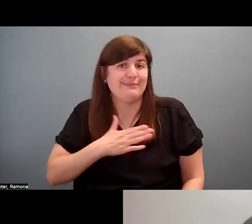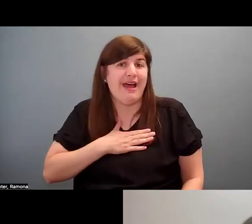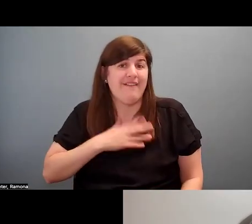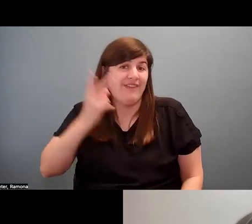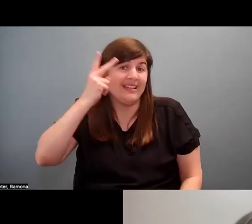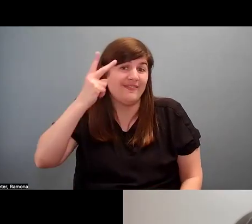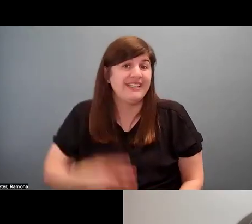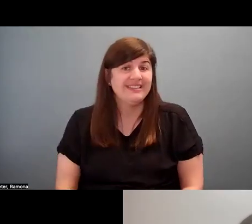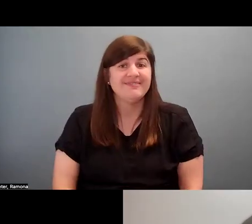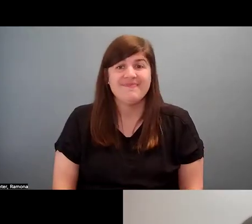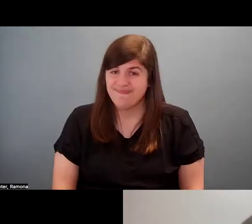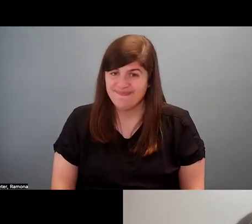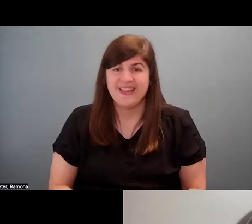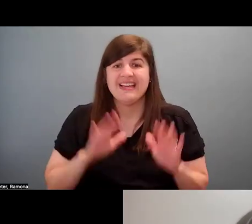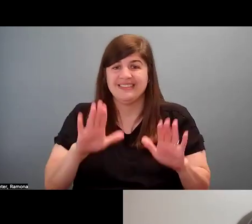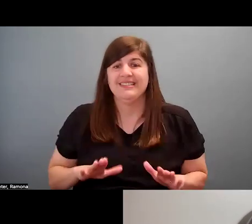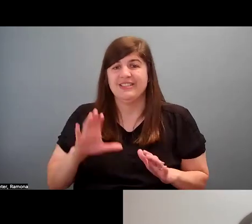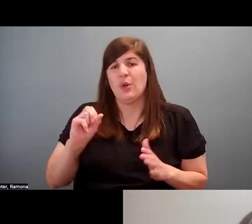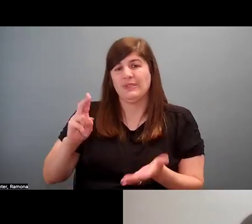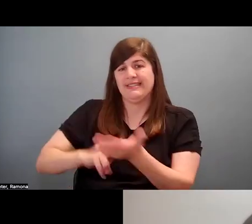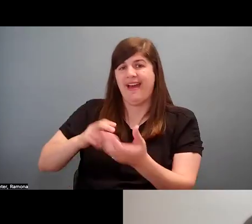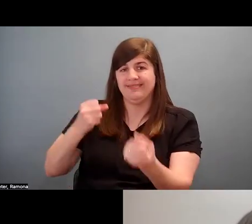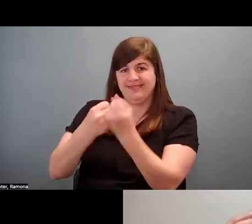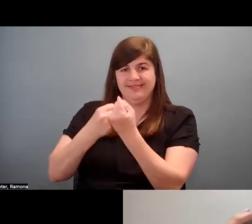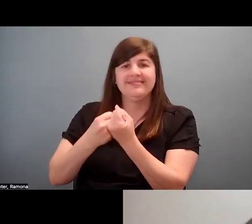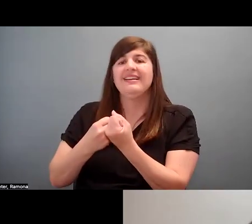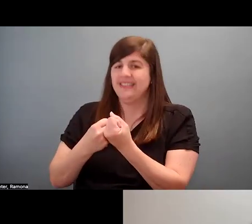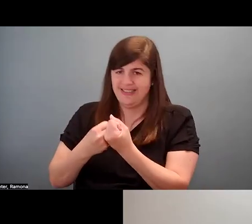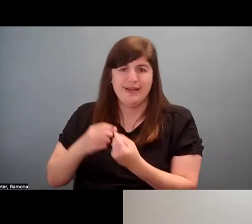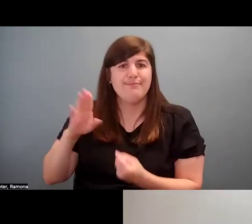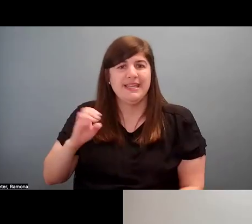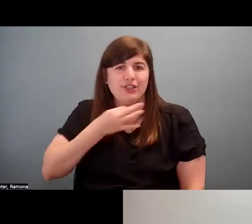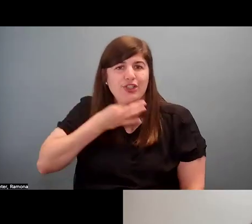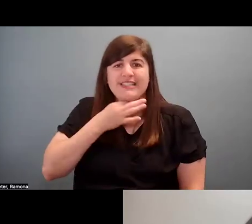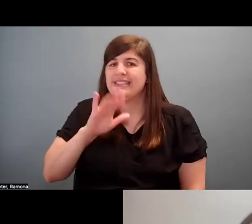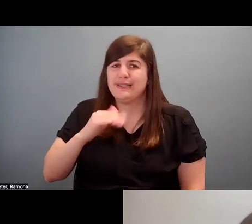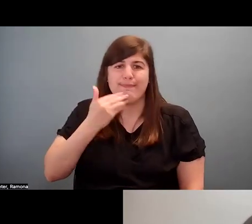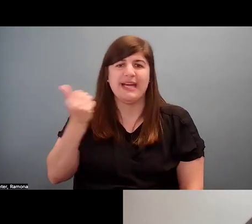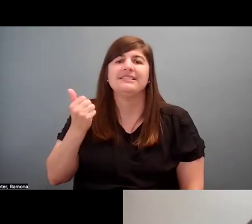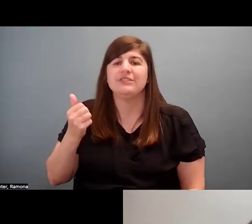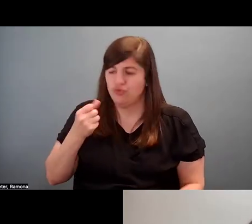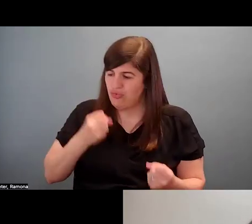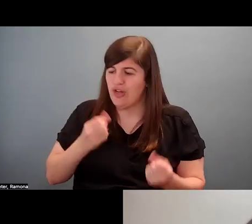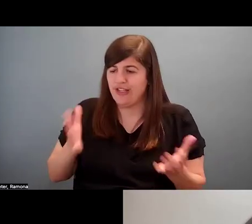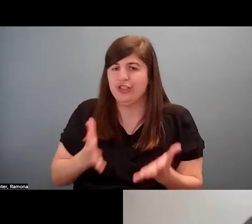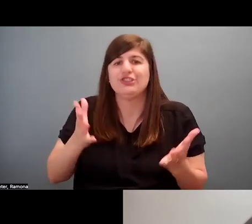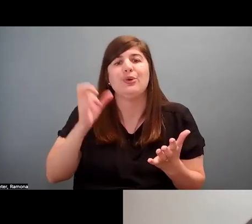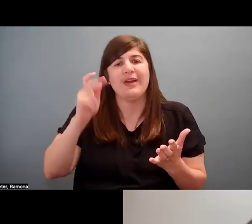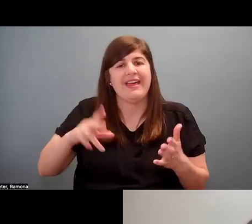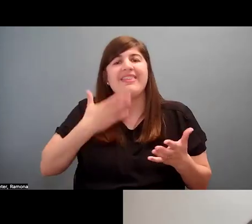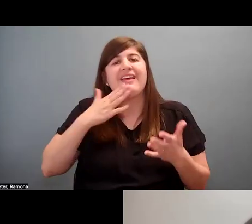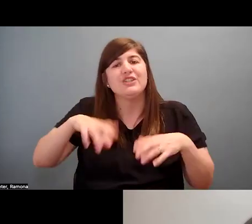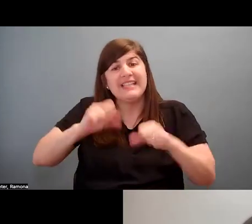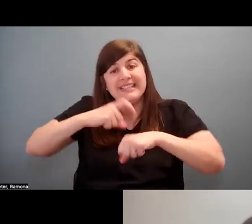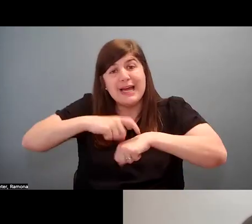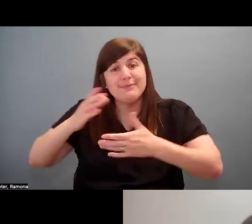philosophy, at least. Excellent. Cosign that being curious is the best. Strongly Yes, encourage. All right. Thank you for taking the time